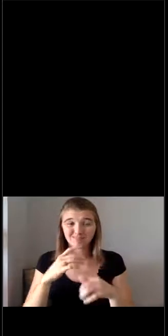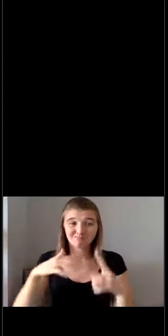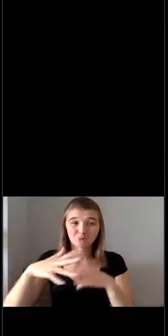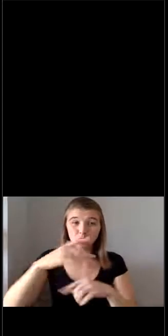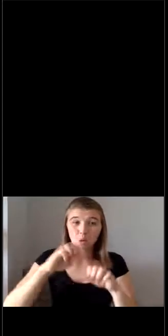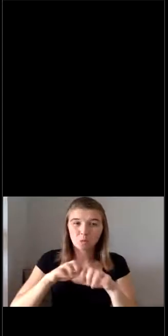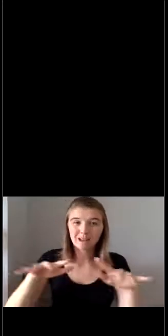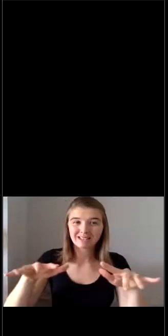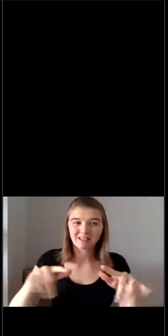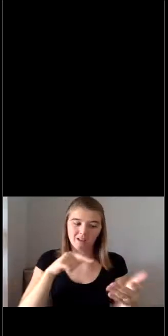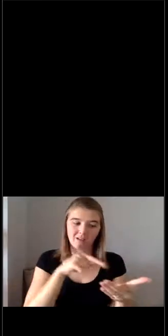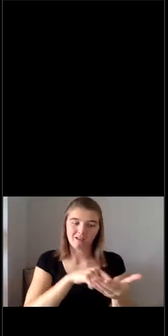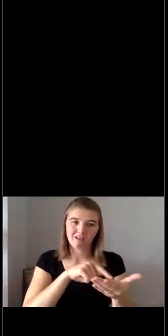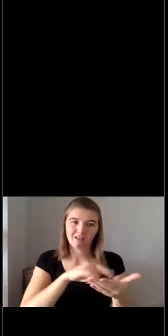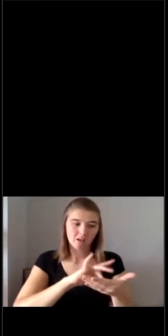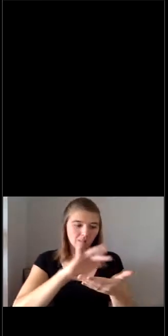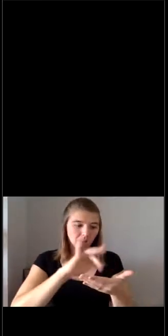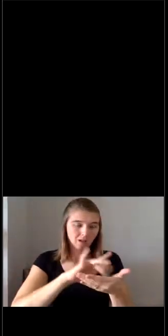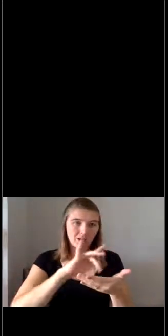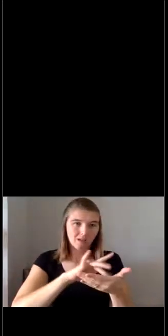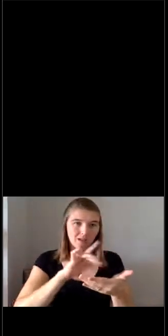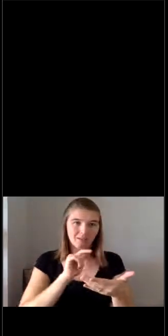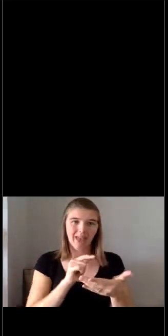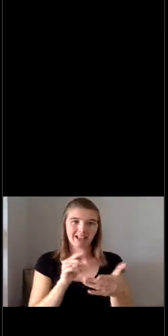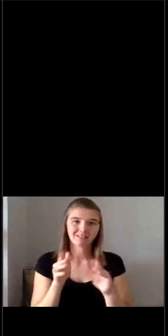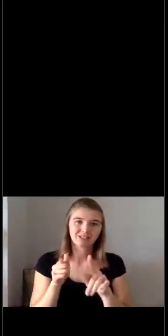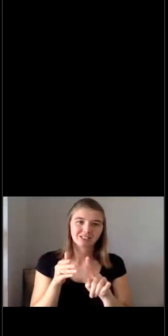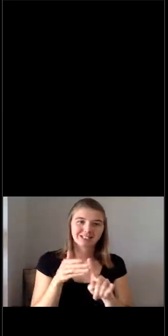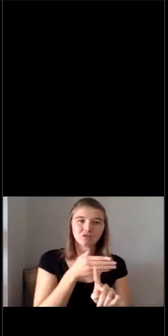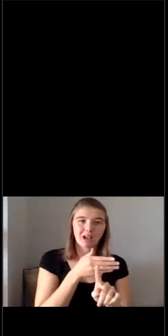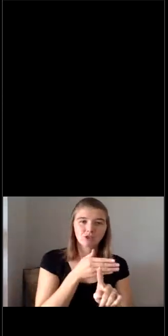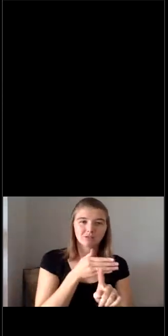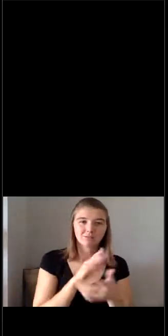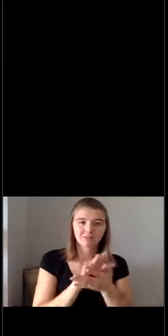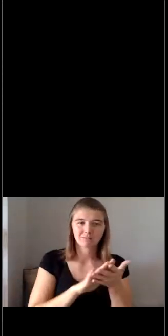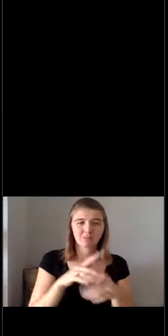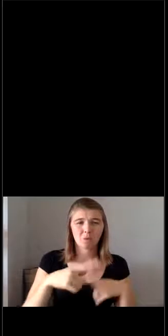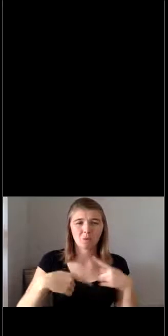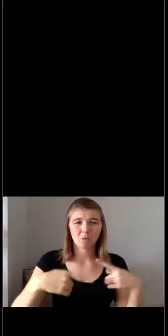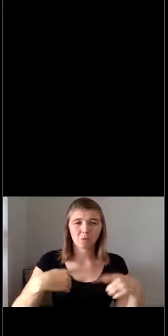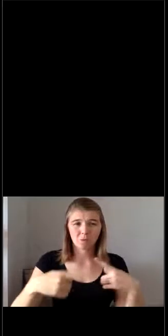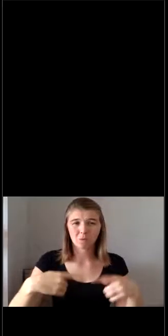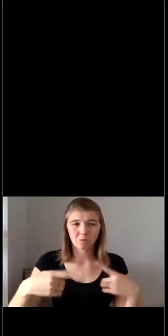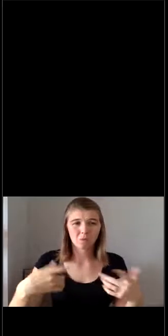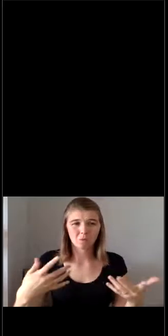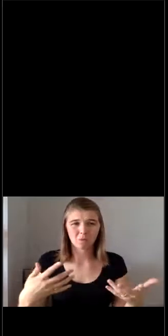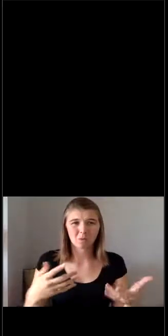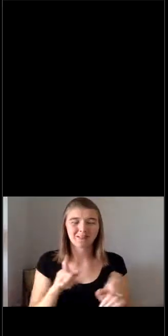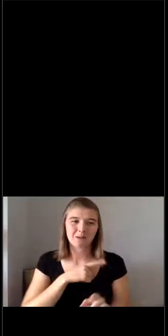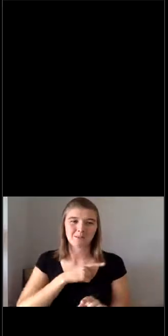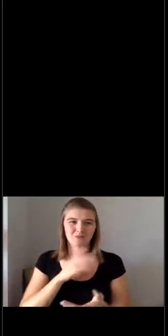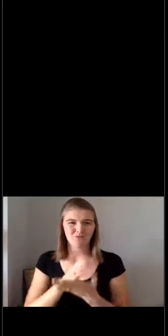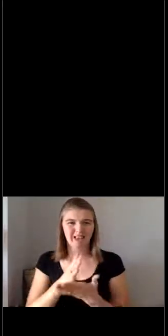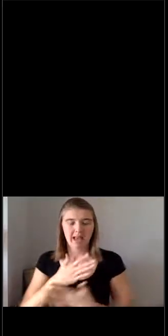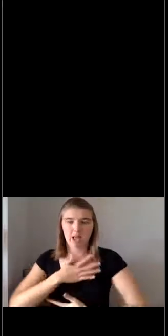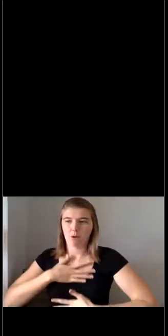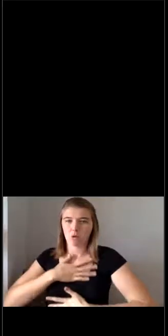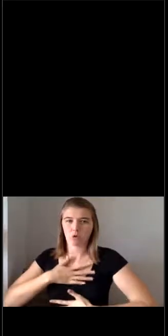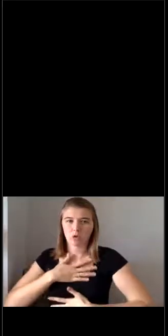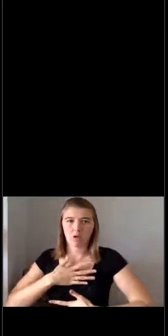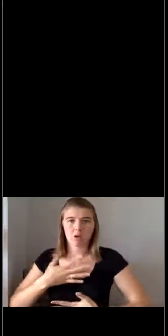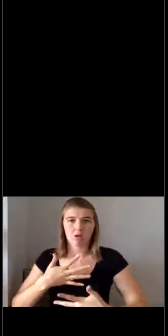and that feed is bottomless. So the distraction element is endless. The thing is, we are escaping away from what we're feeling, which can feel nice because